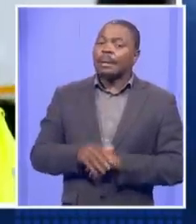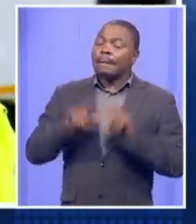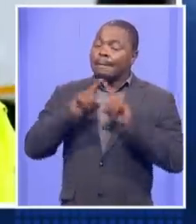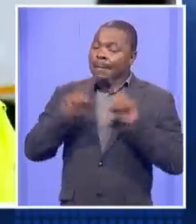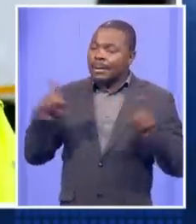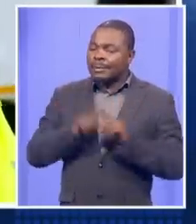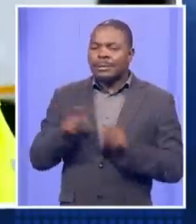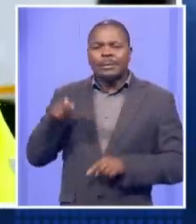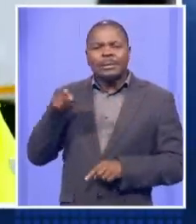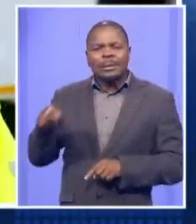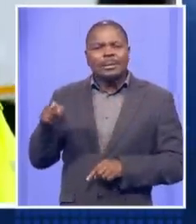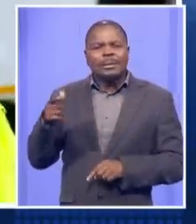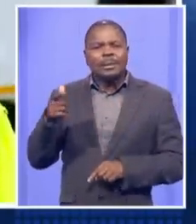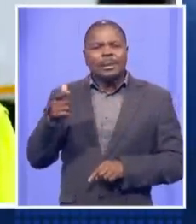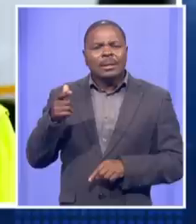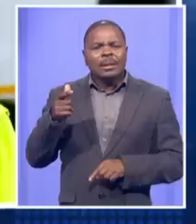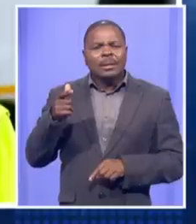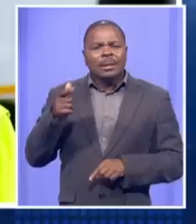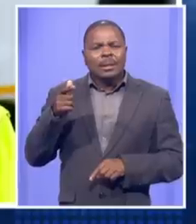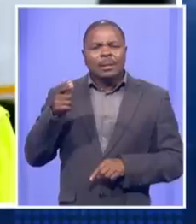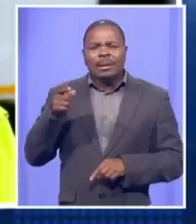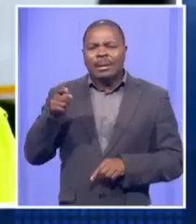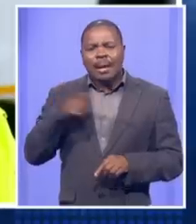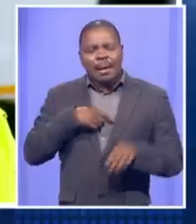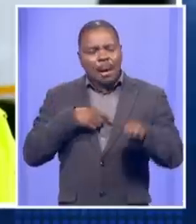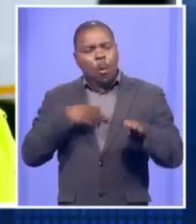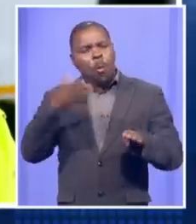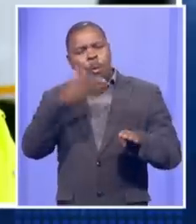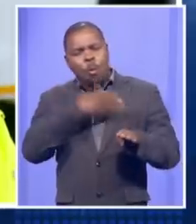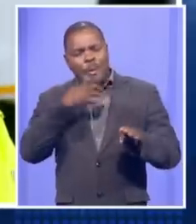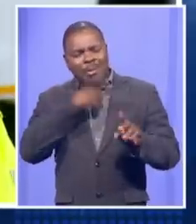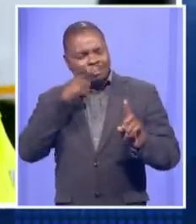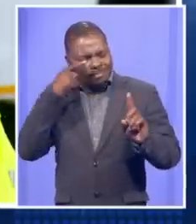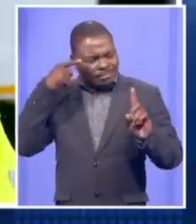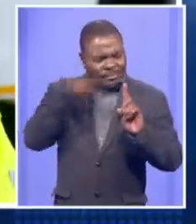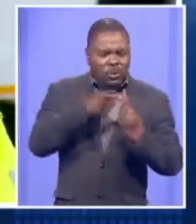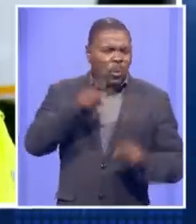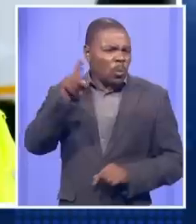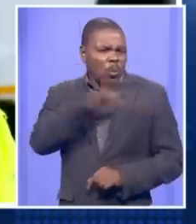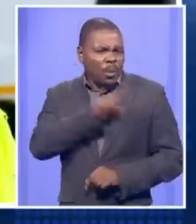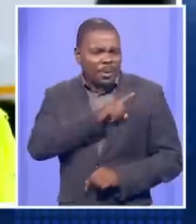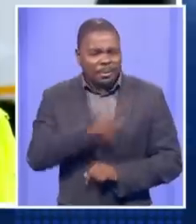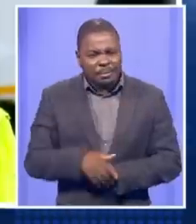they particularly targeted women.